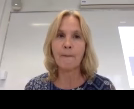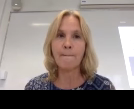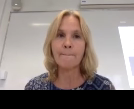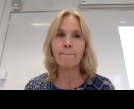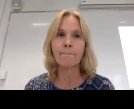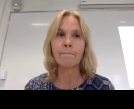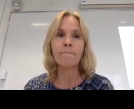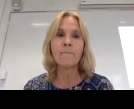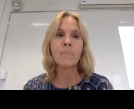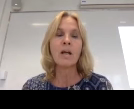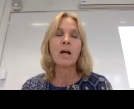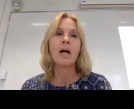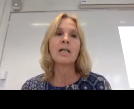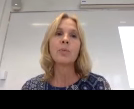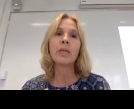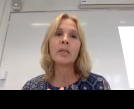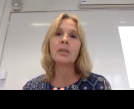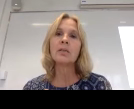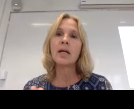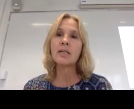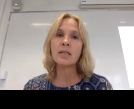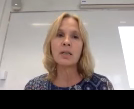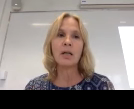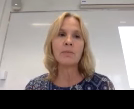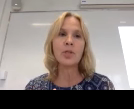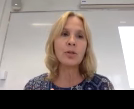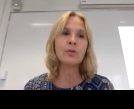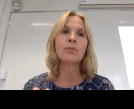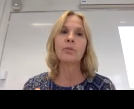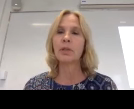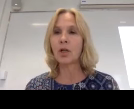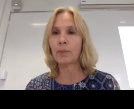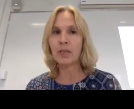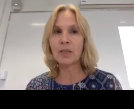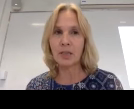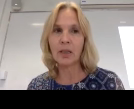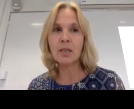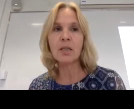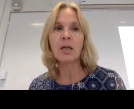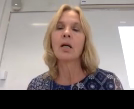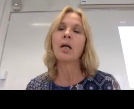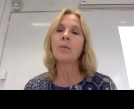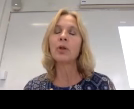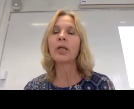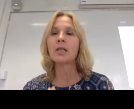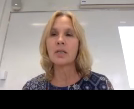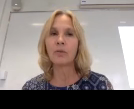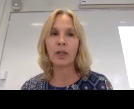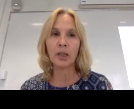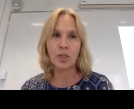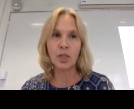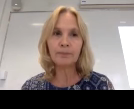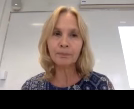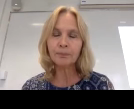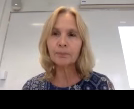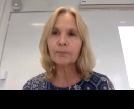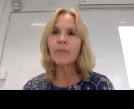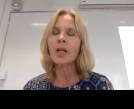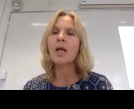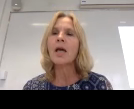recognition. And so we conducted 2 ERP studies looking at sign